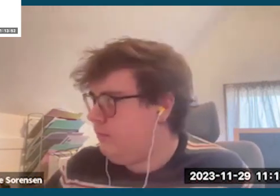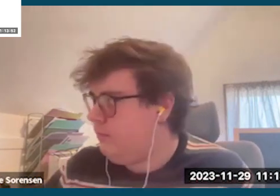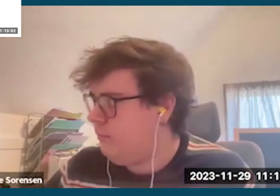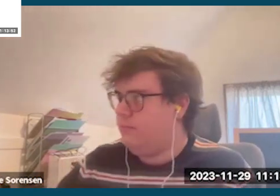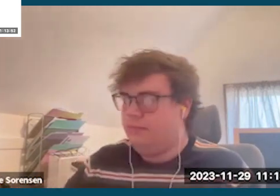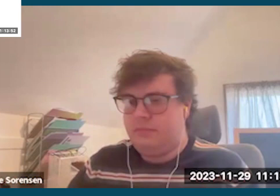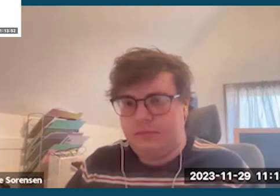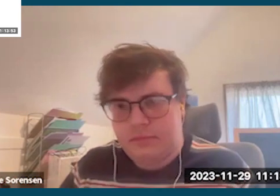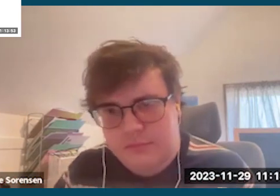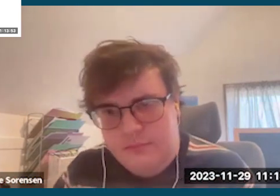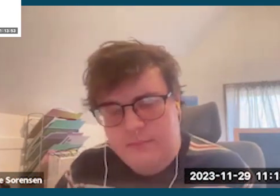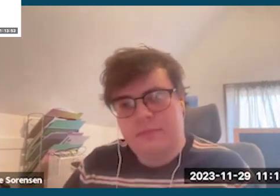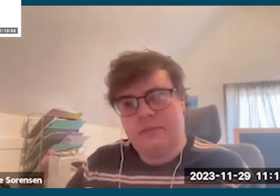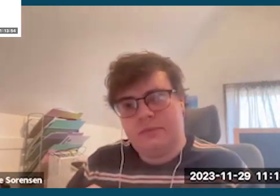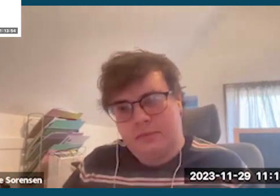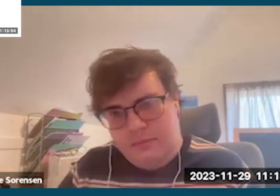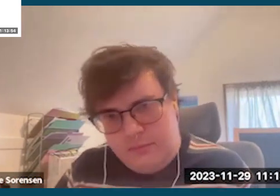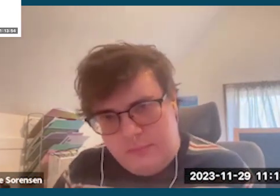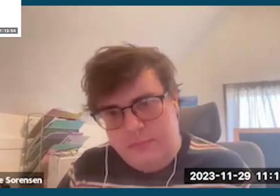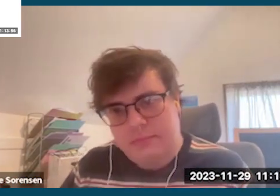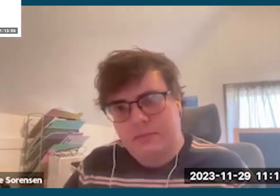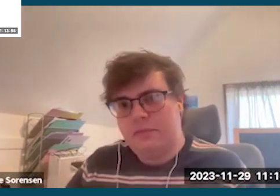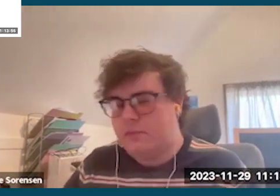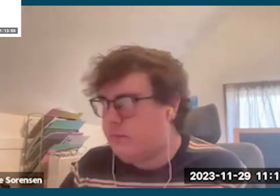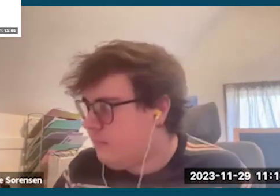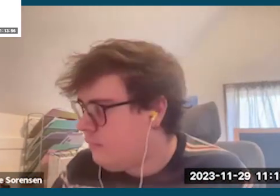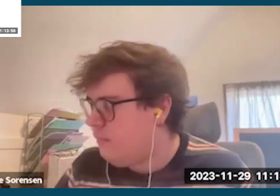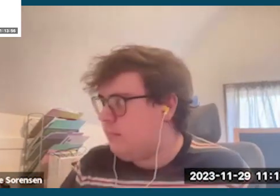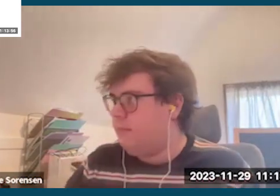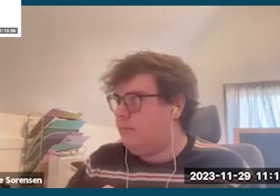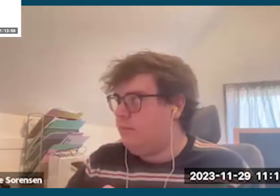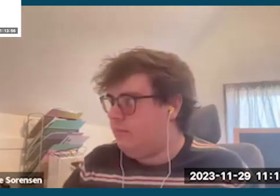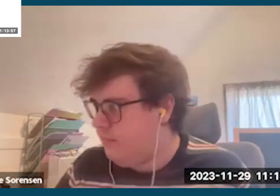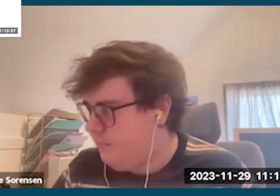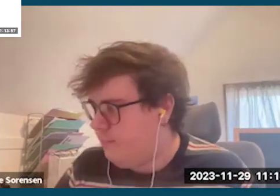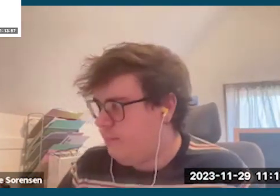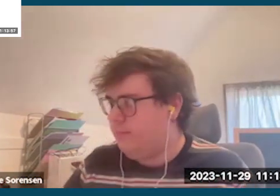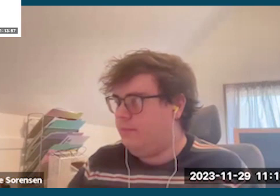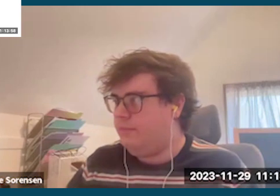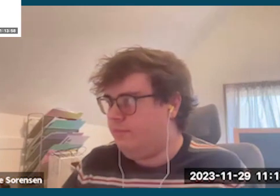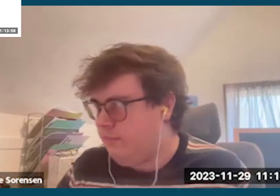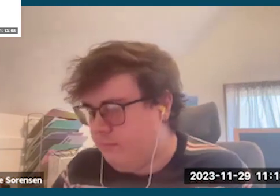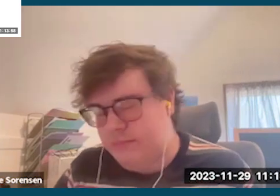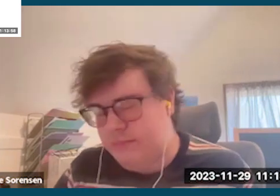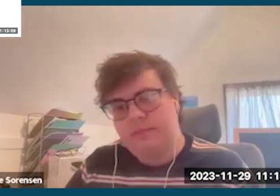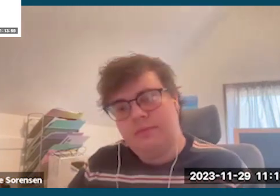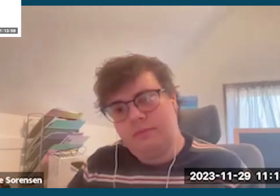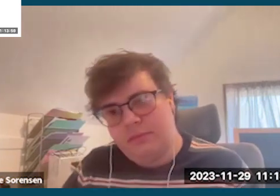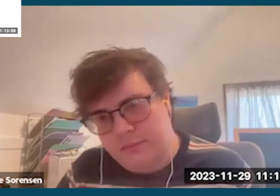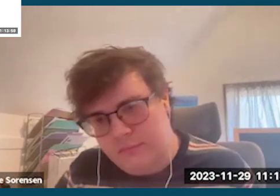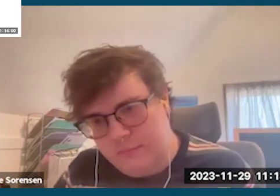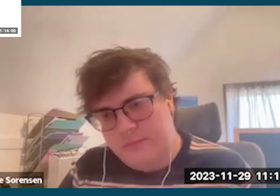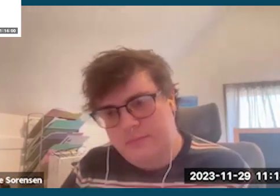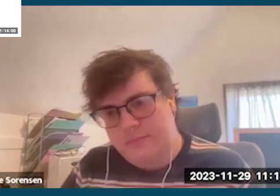smile? Move or gesture? Make noises? If you have things like visual aids